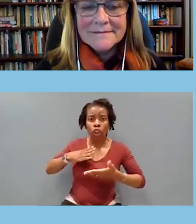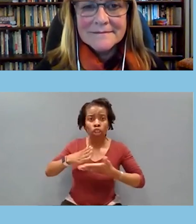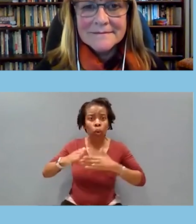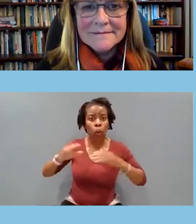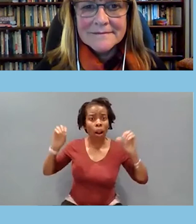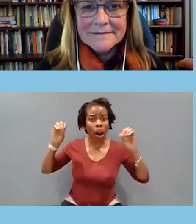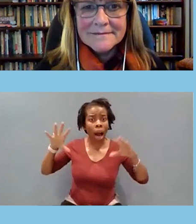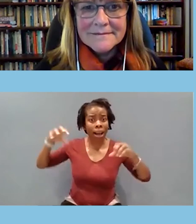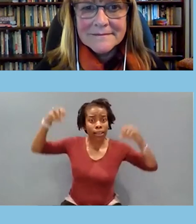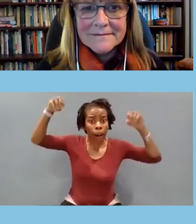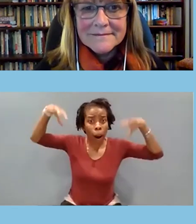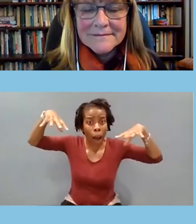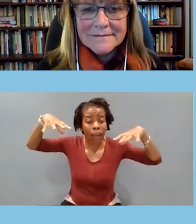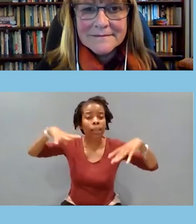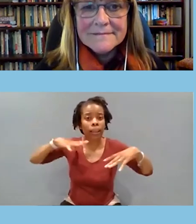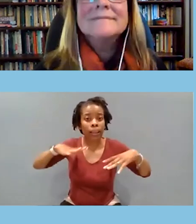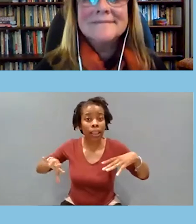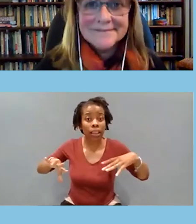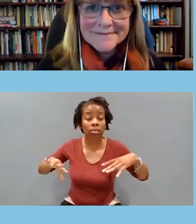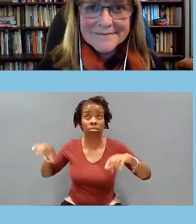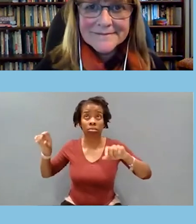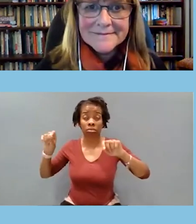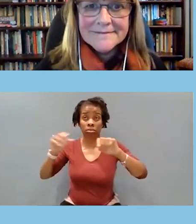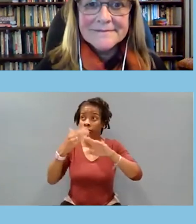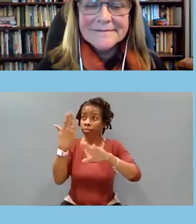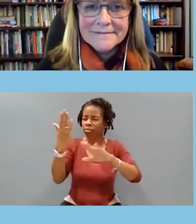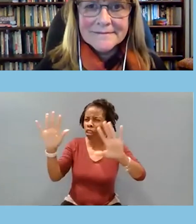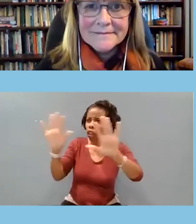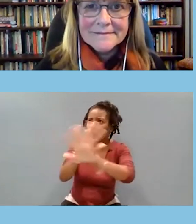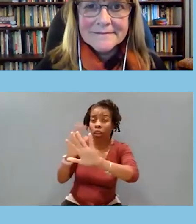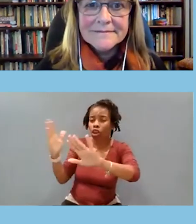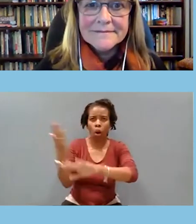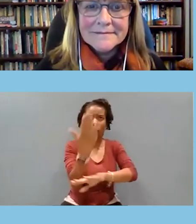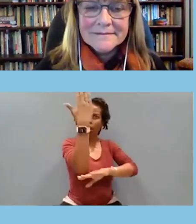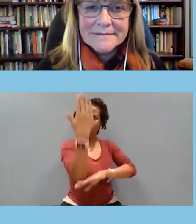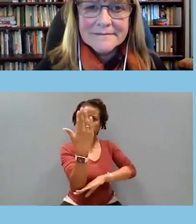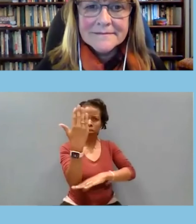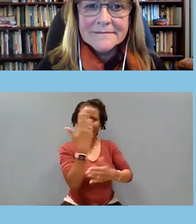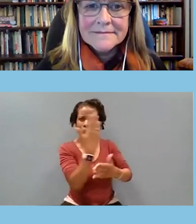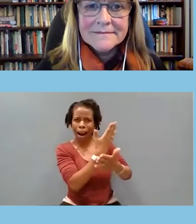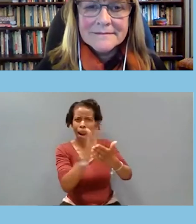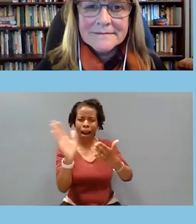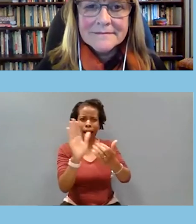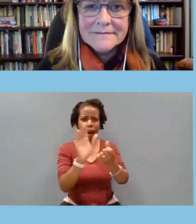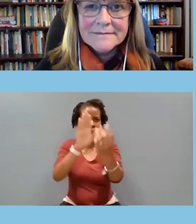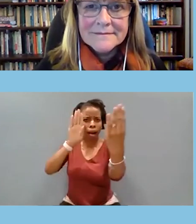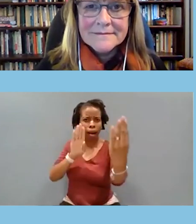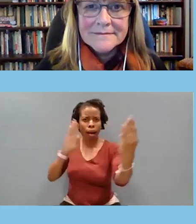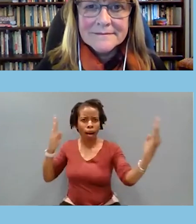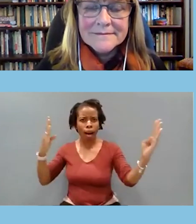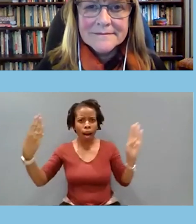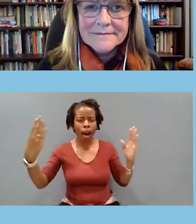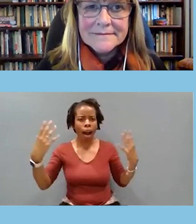a way to get a clear view as such of mm-hmm. the work that's installed on an opposite wall. And I suppose